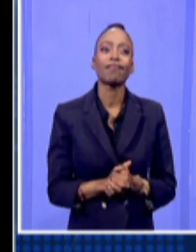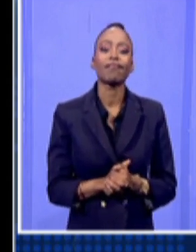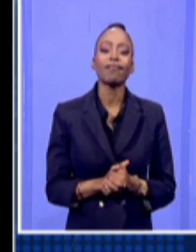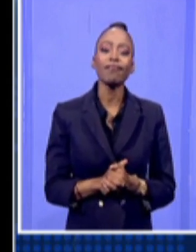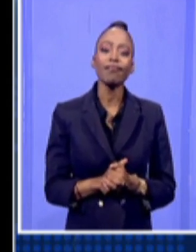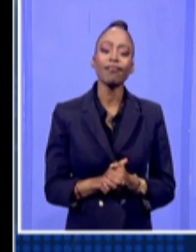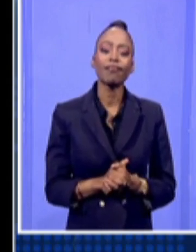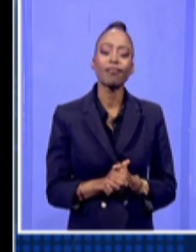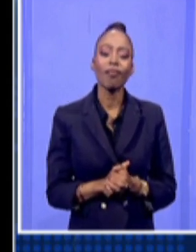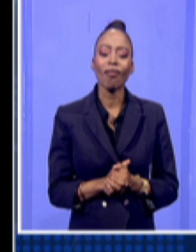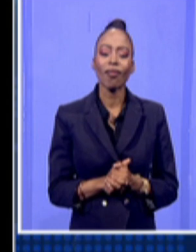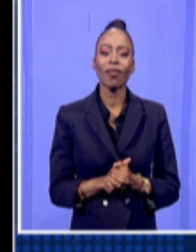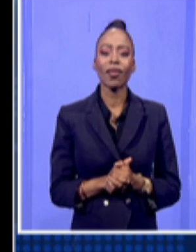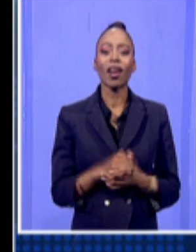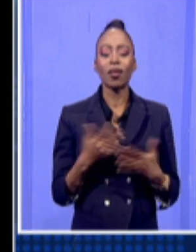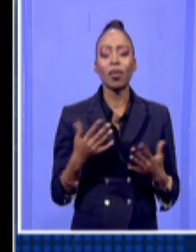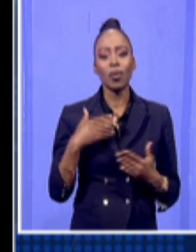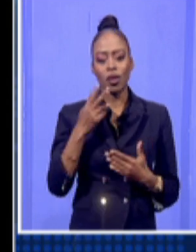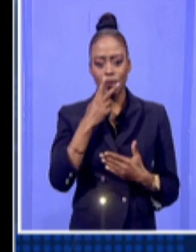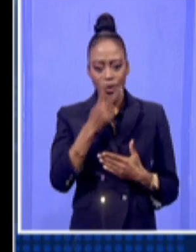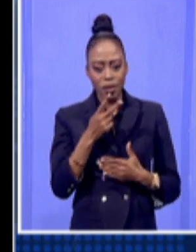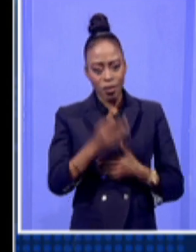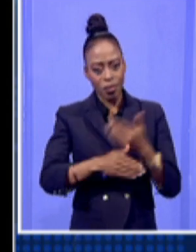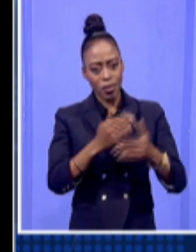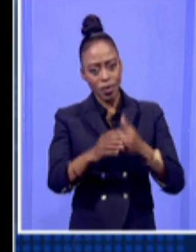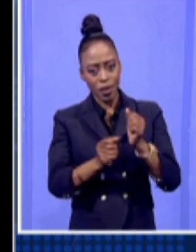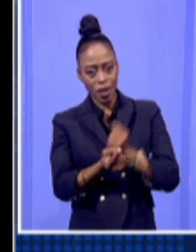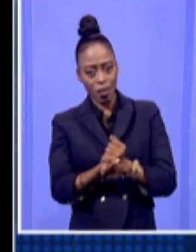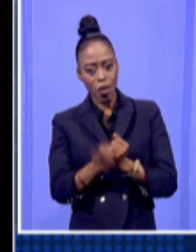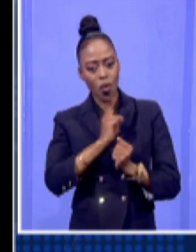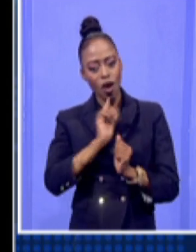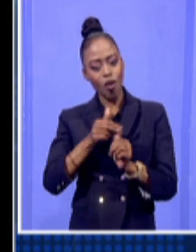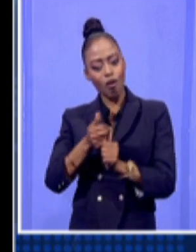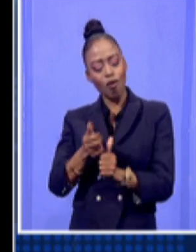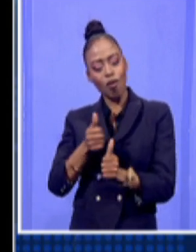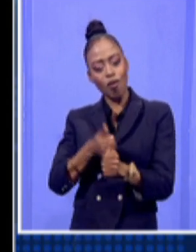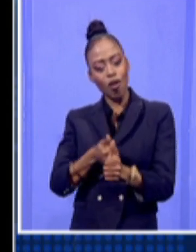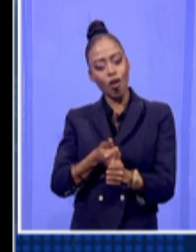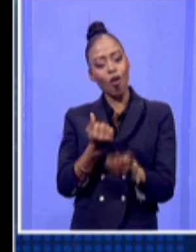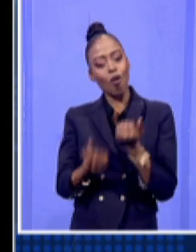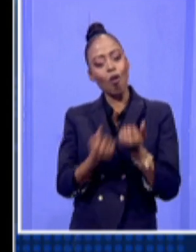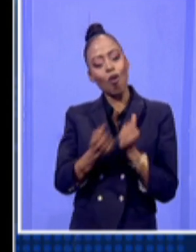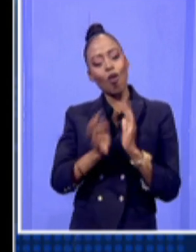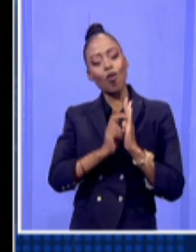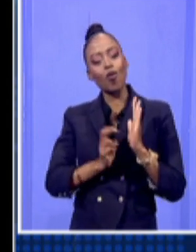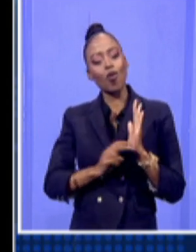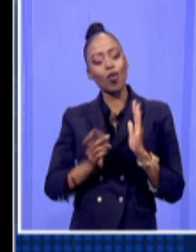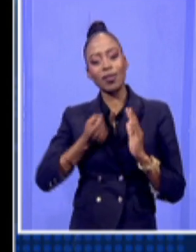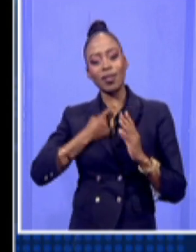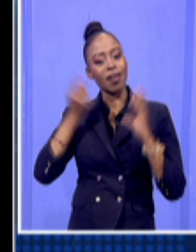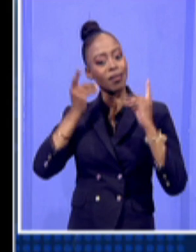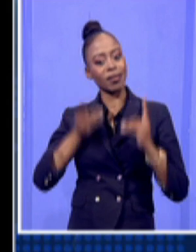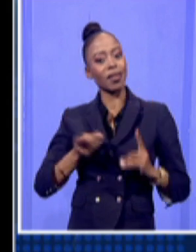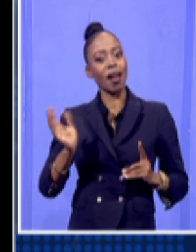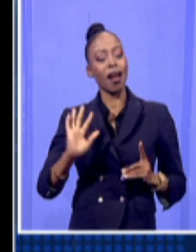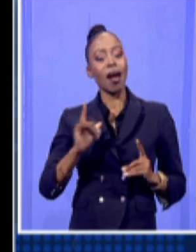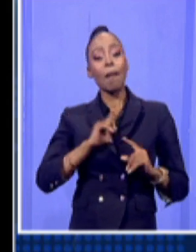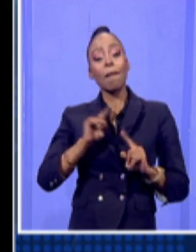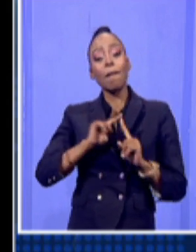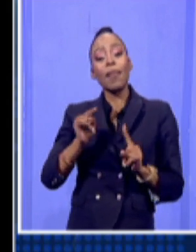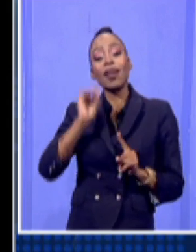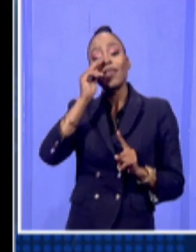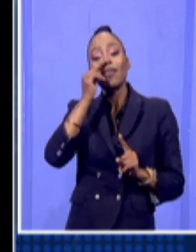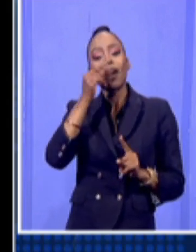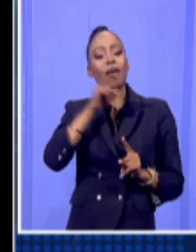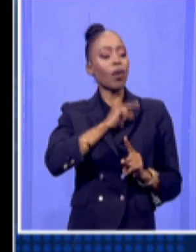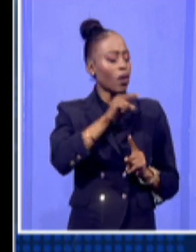obliging the process of the court. We're obliged to the court process. So I think what we find funny is that we just don't know